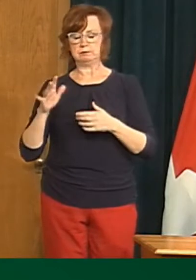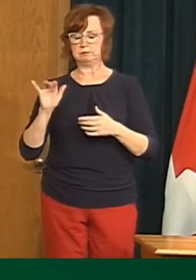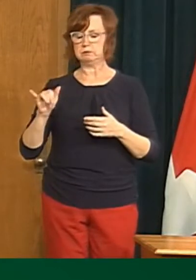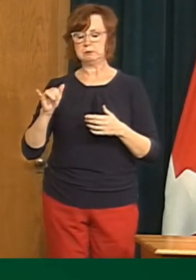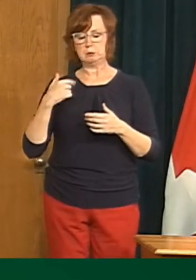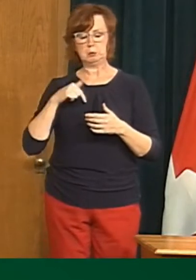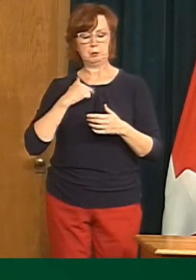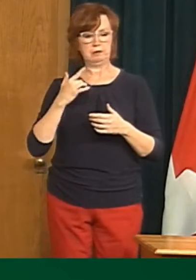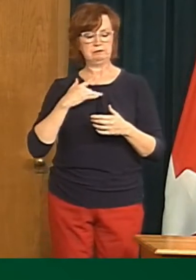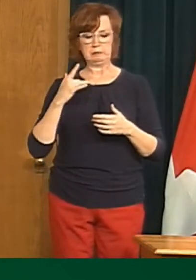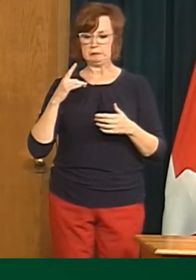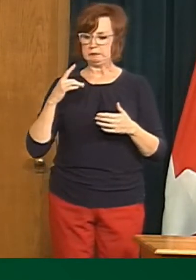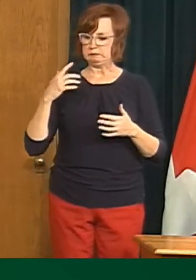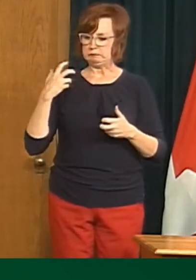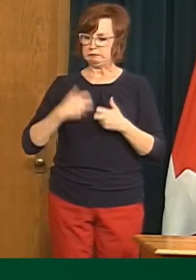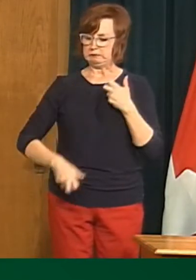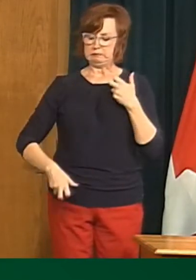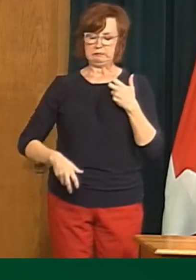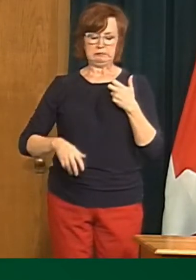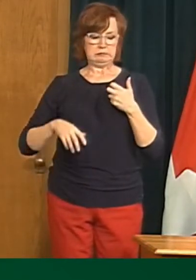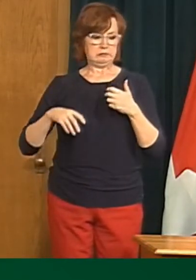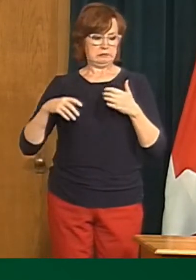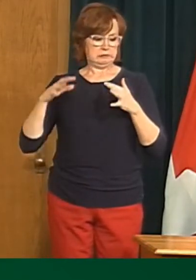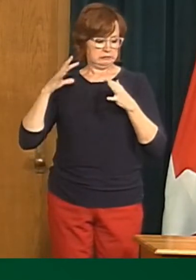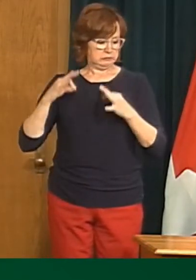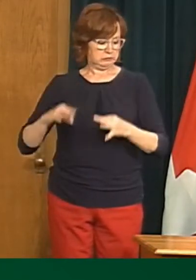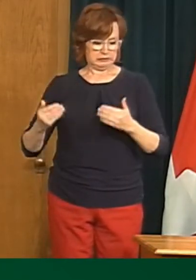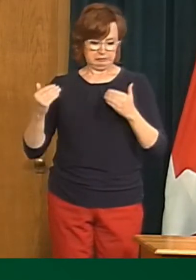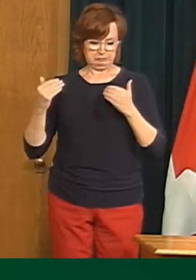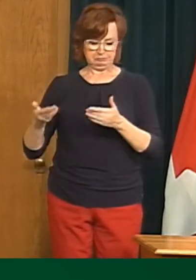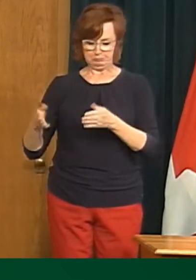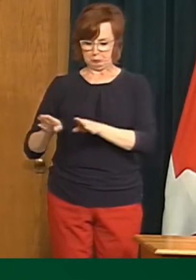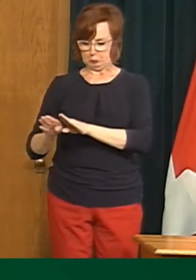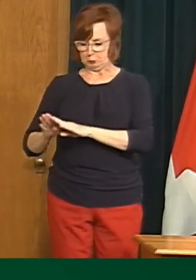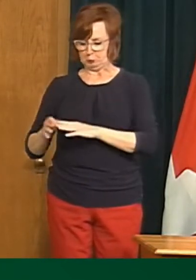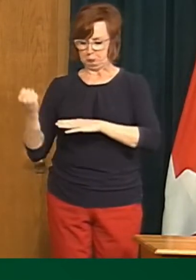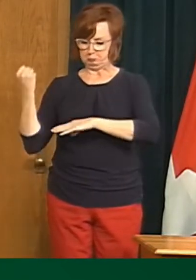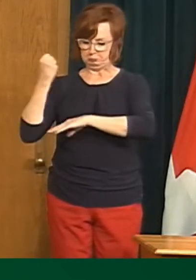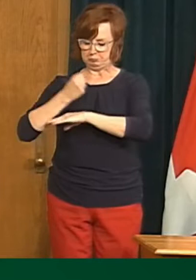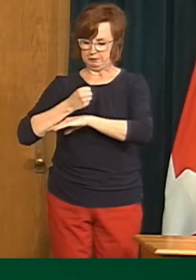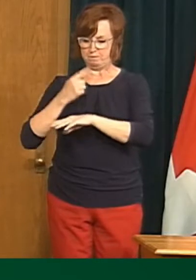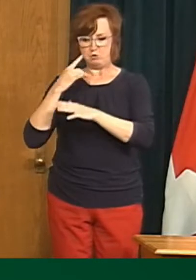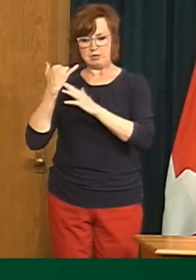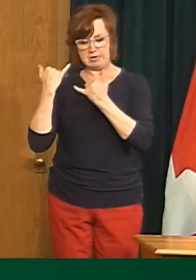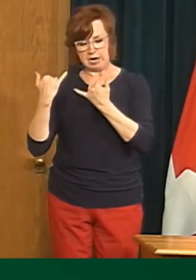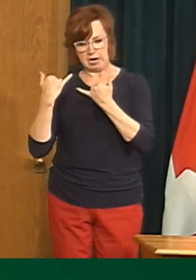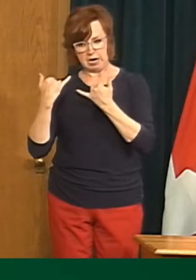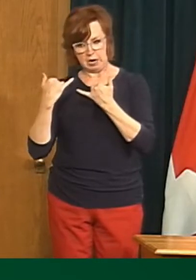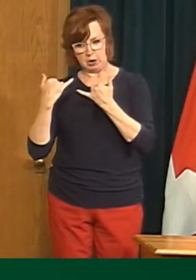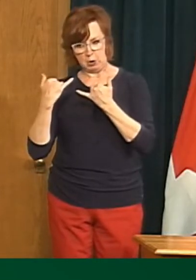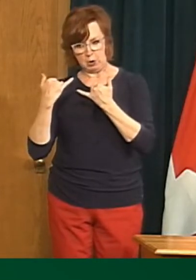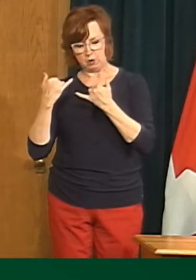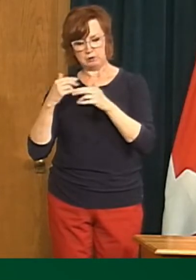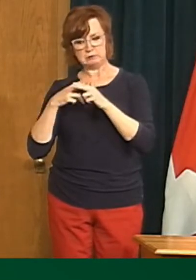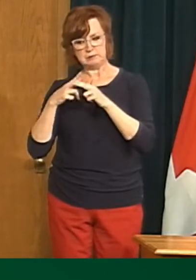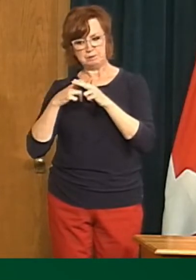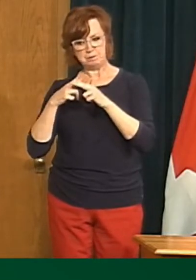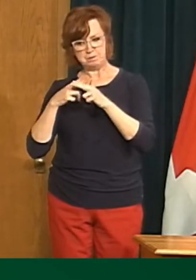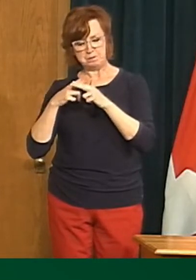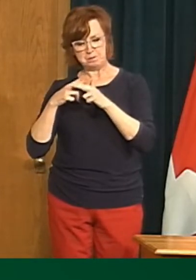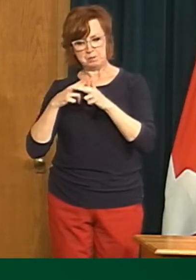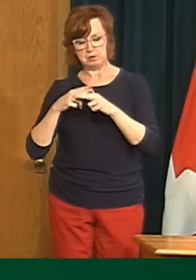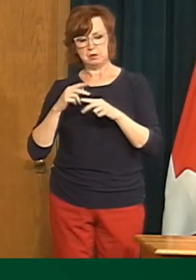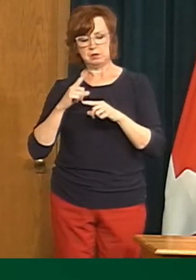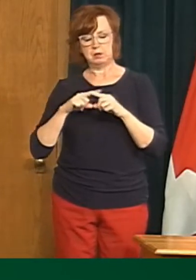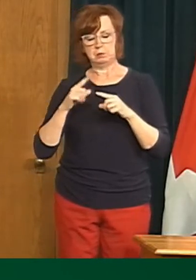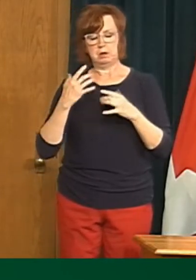temporary decision, and we'll be moving forward with the full implementation of services in these communities starting on